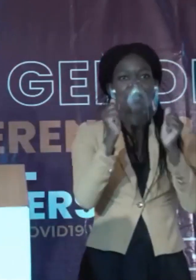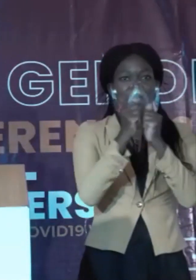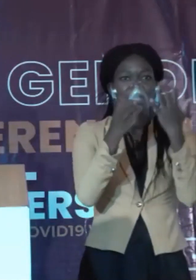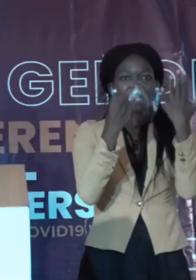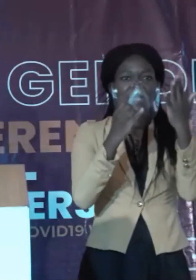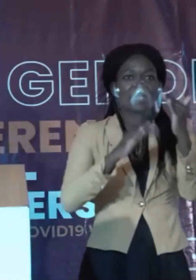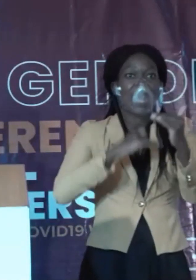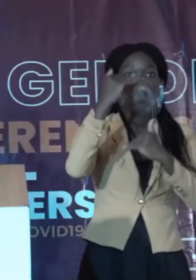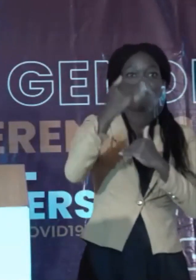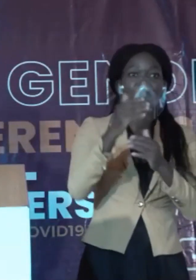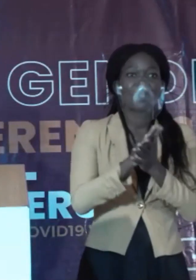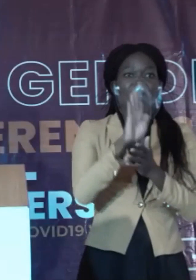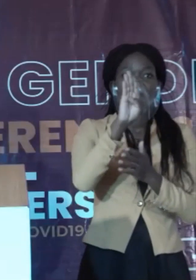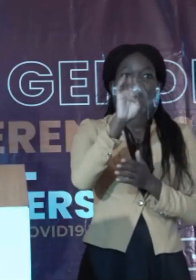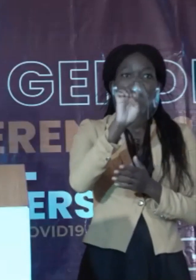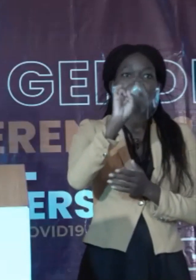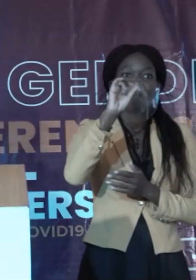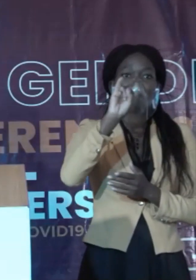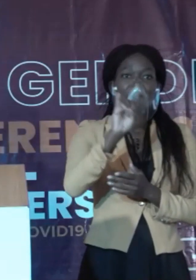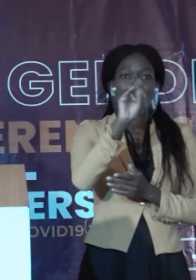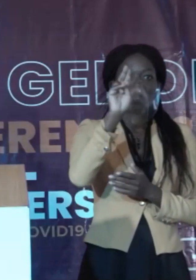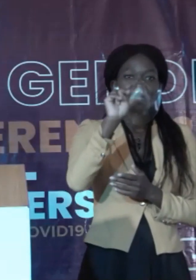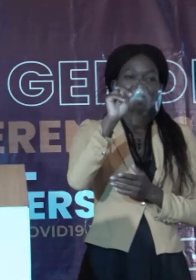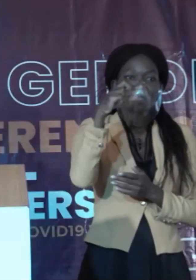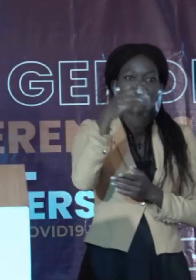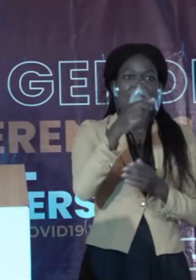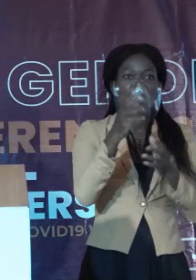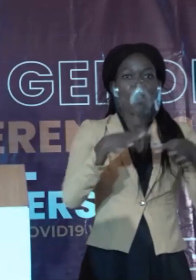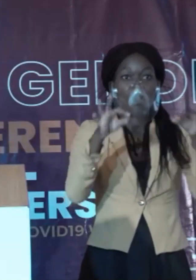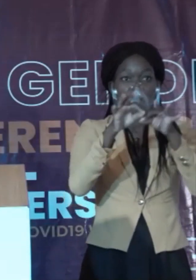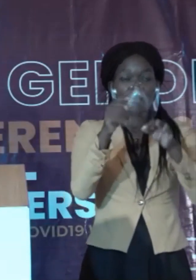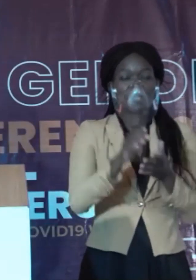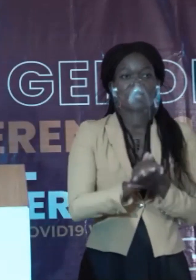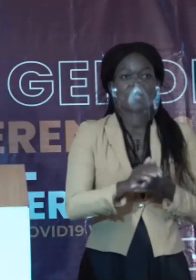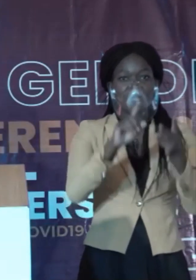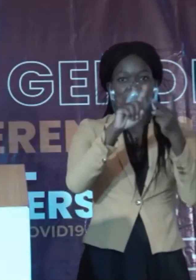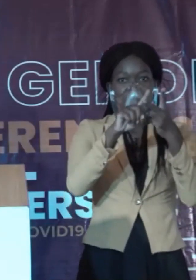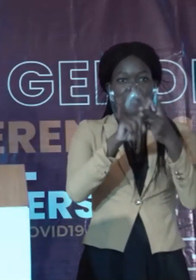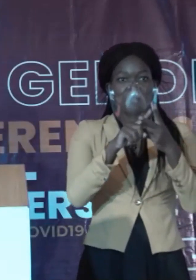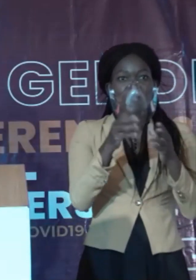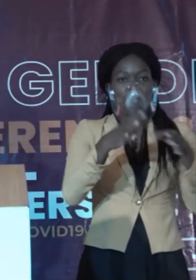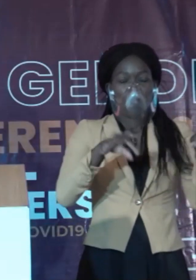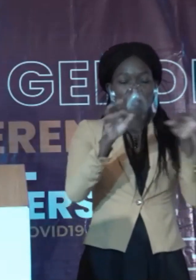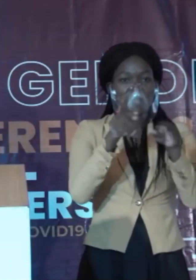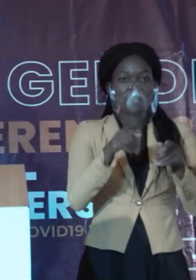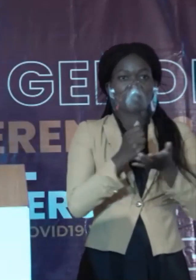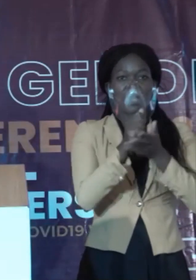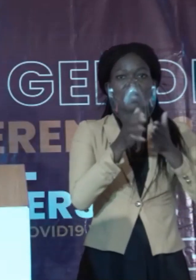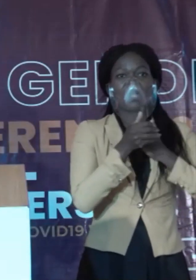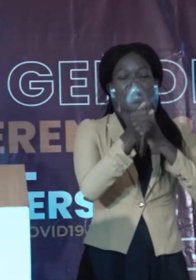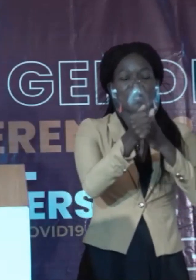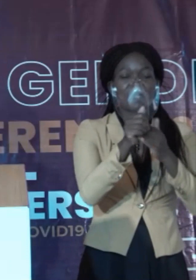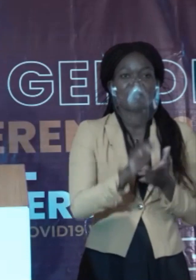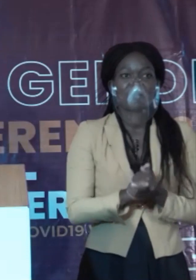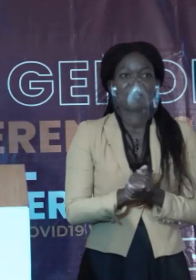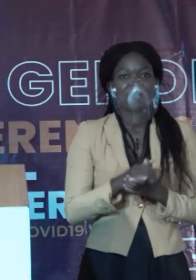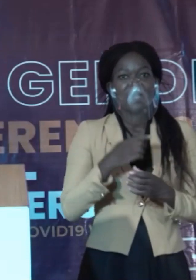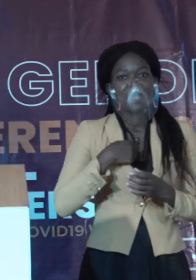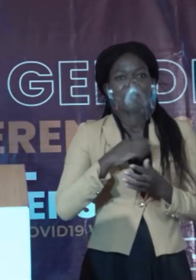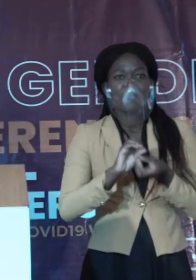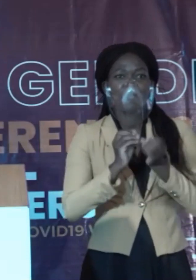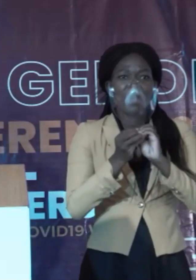Beijing conference. Secondly, this conference is leading the way. We are crowdsourcing the